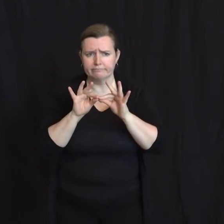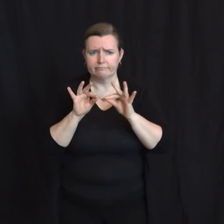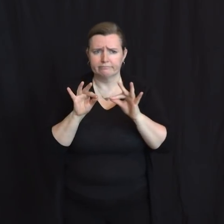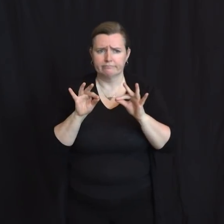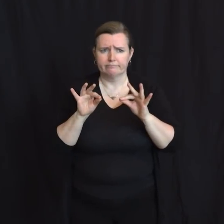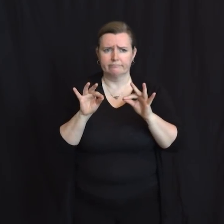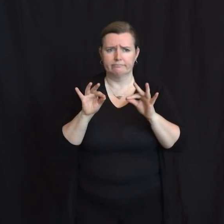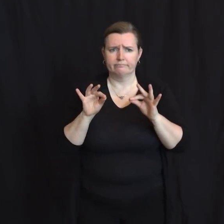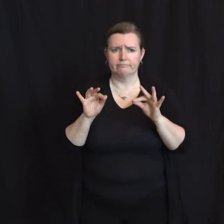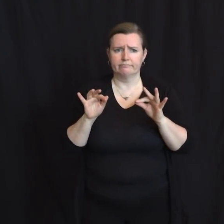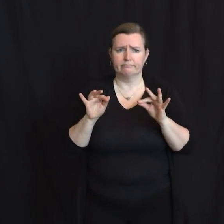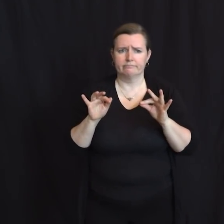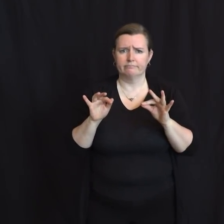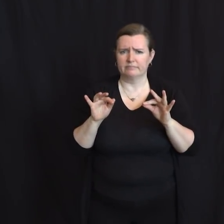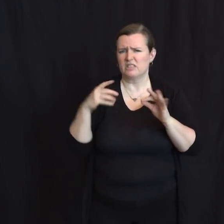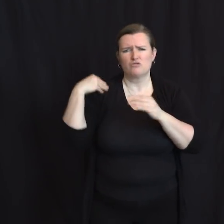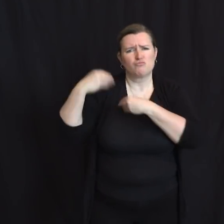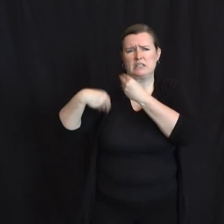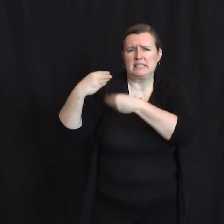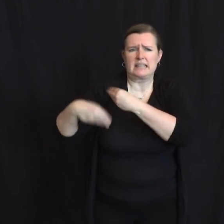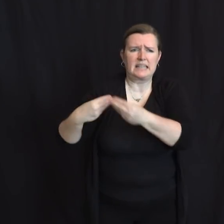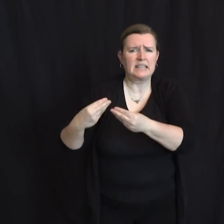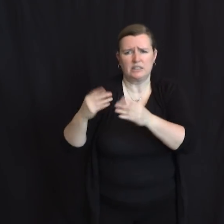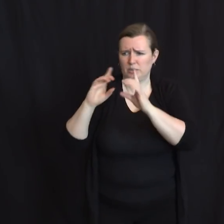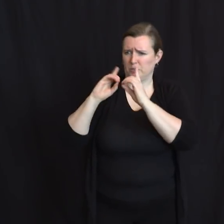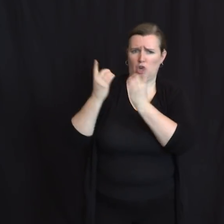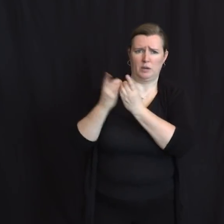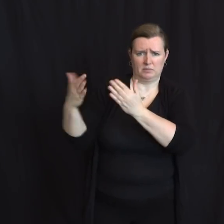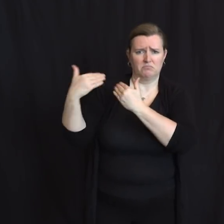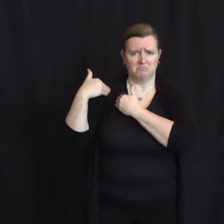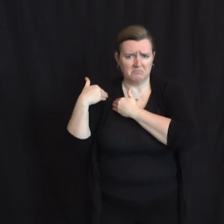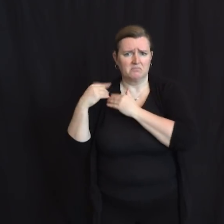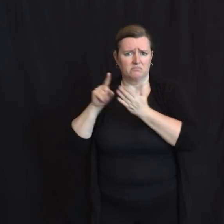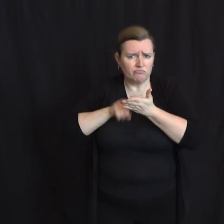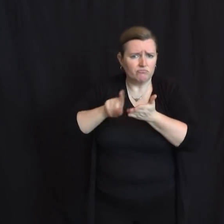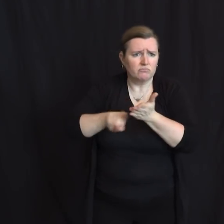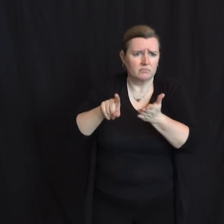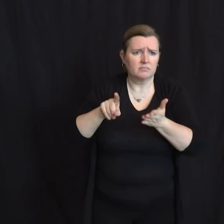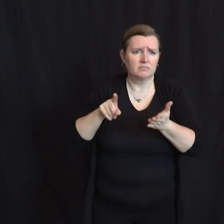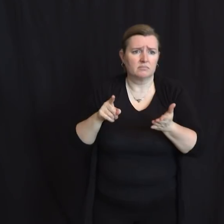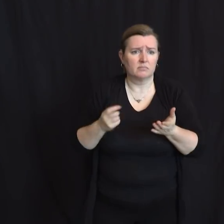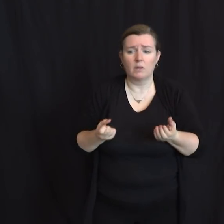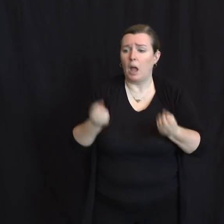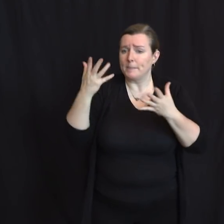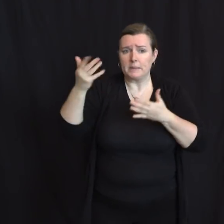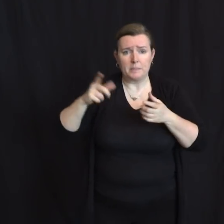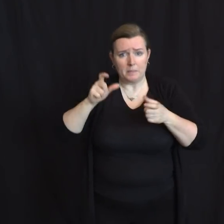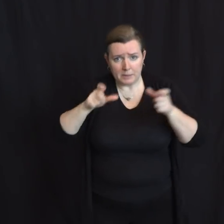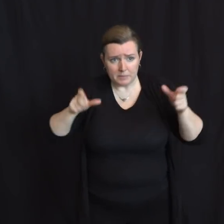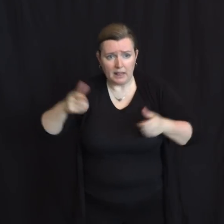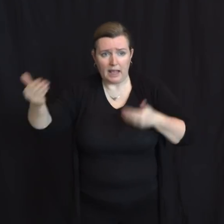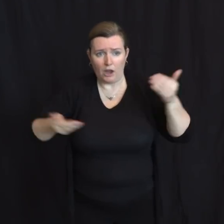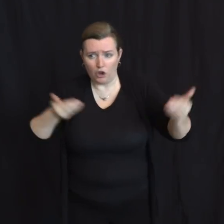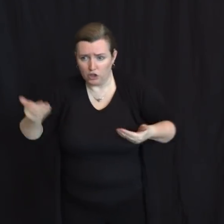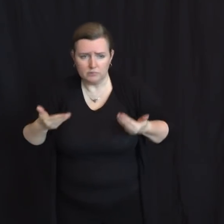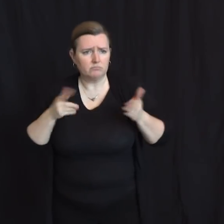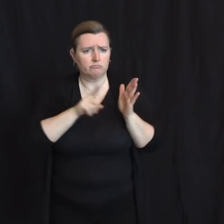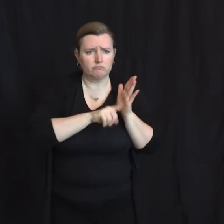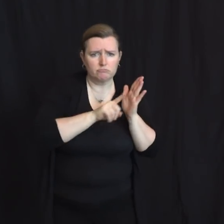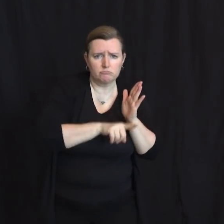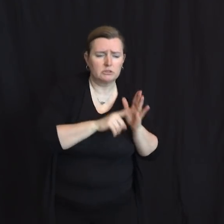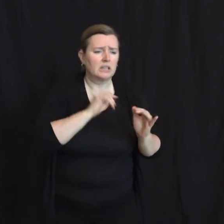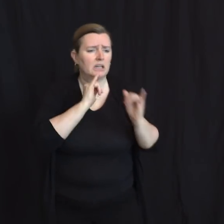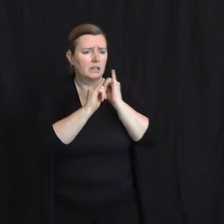and traditionally by local health departments, and how many contact tracers we need to follow up